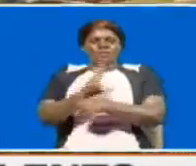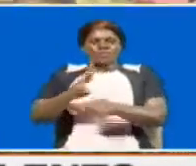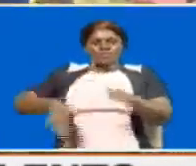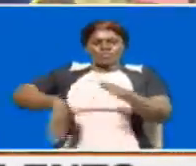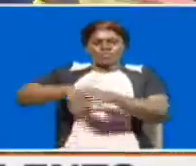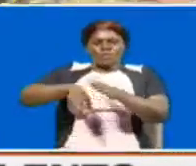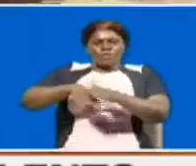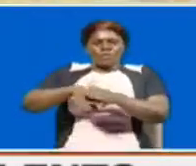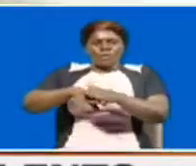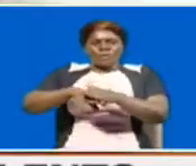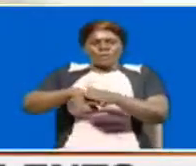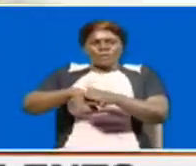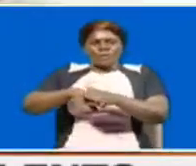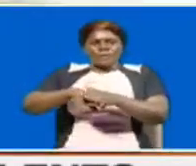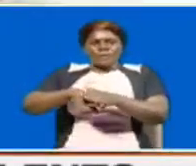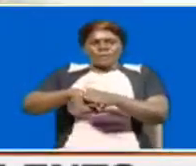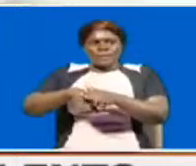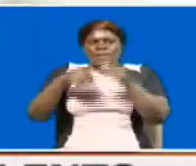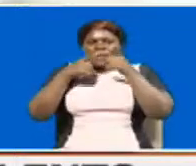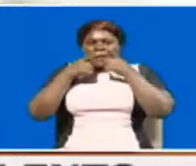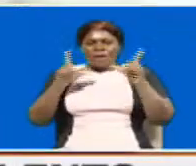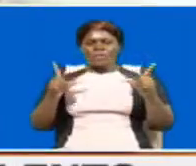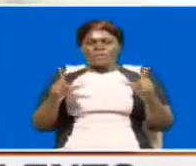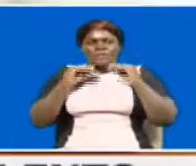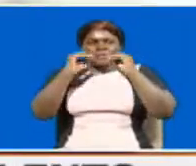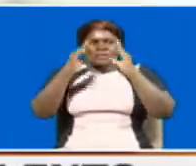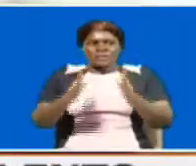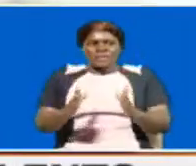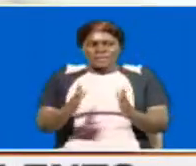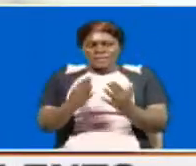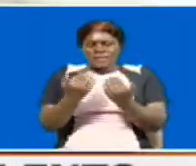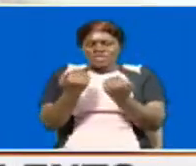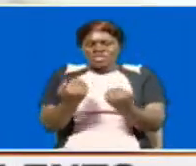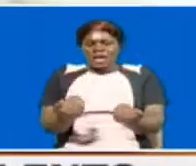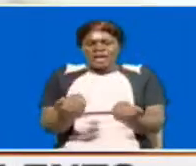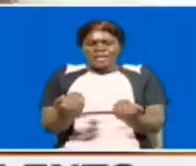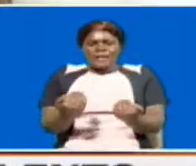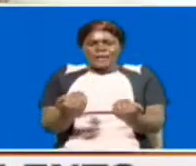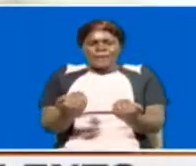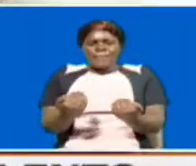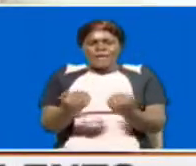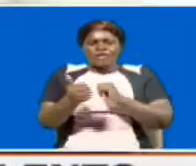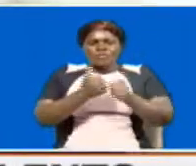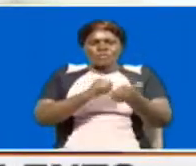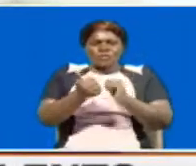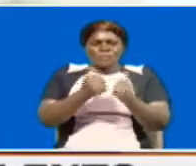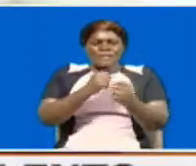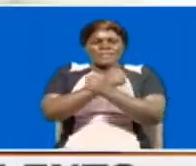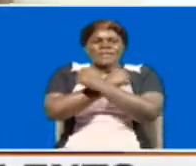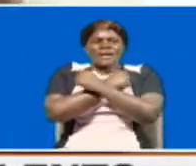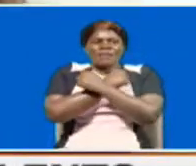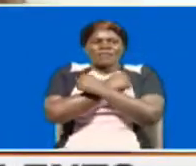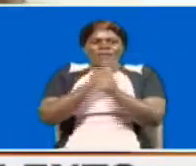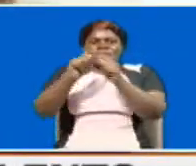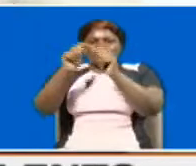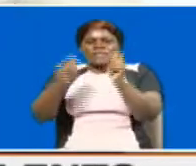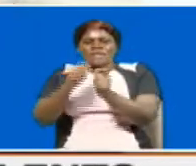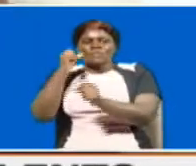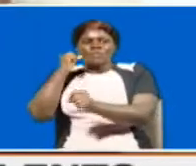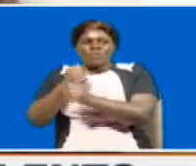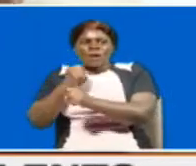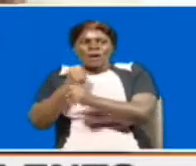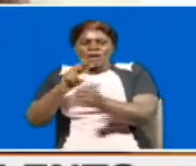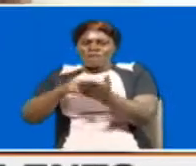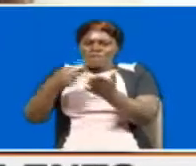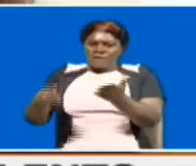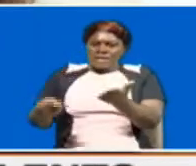soccer as kind of this universal language that teaches any child about sportsmanship, teamwork,